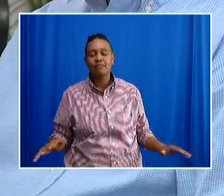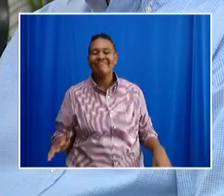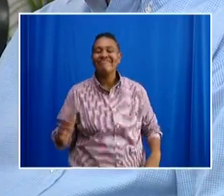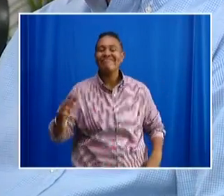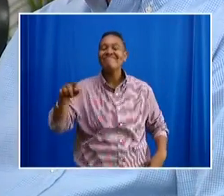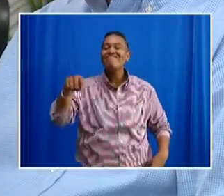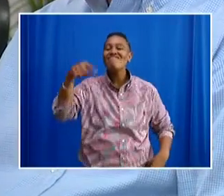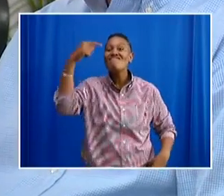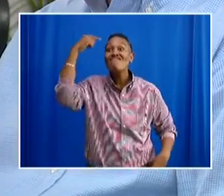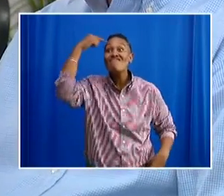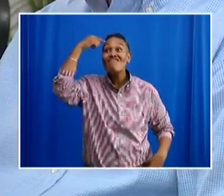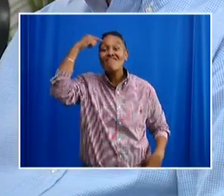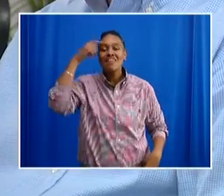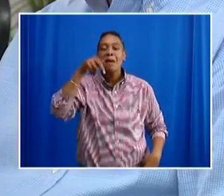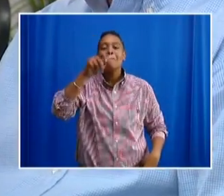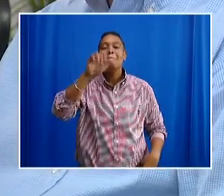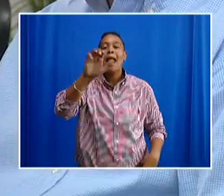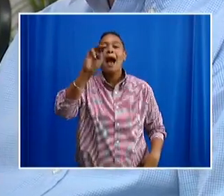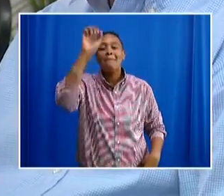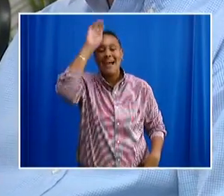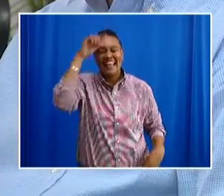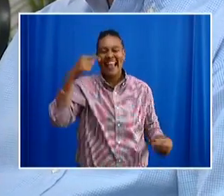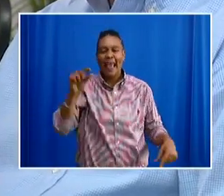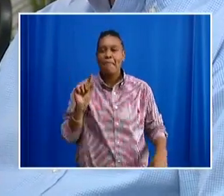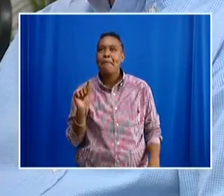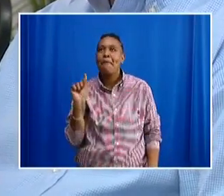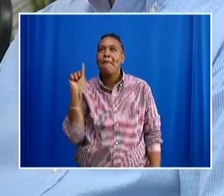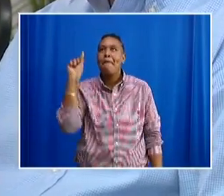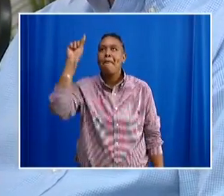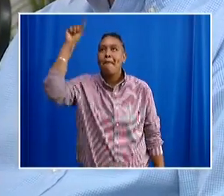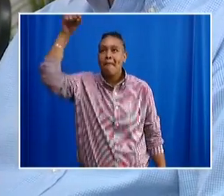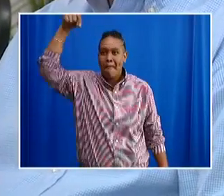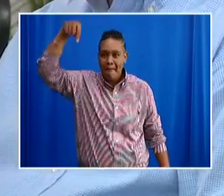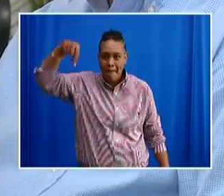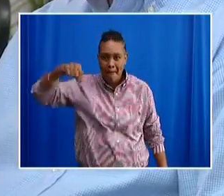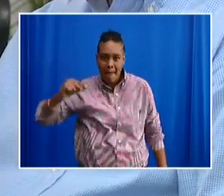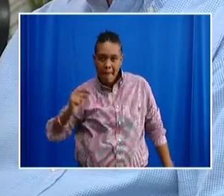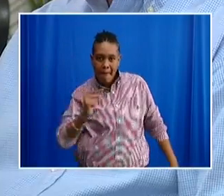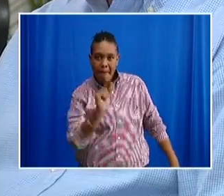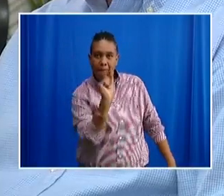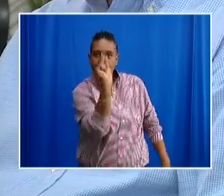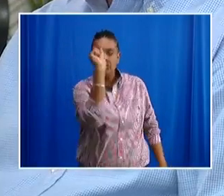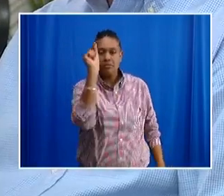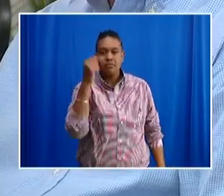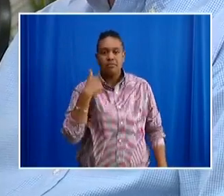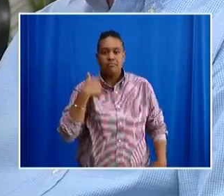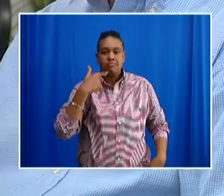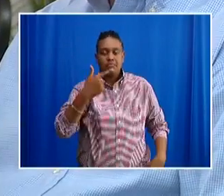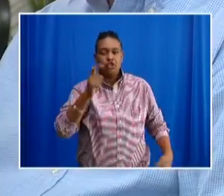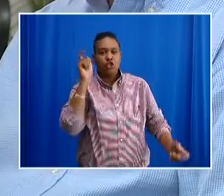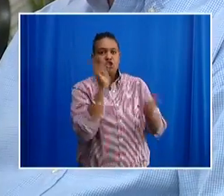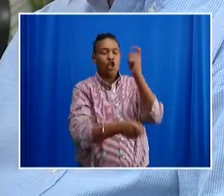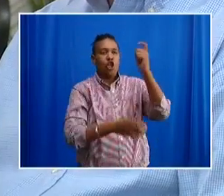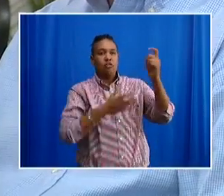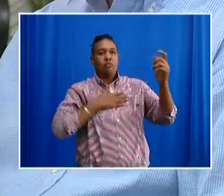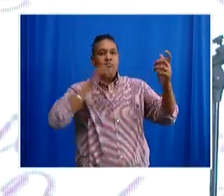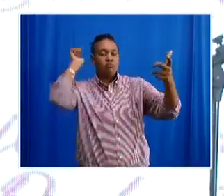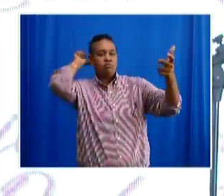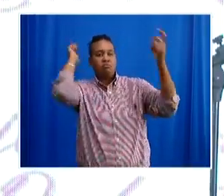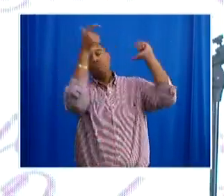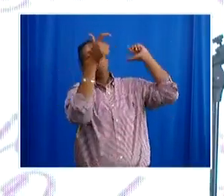Pac-Man and the Space Invaders would have definitely changed that paradigm as a